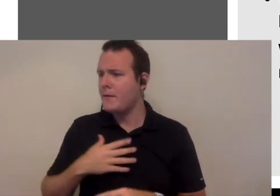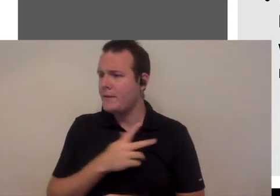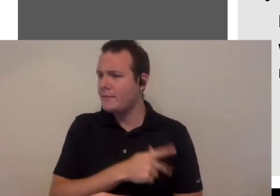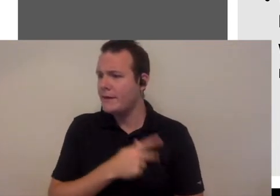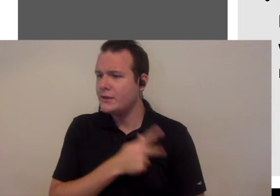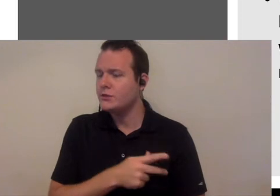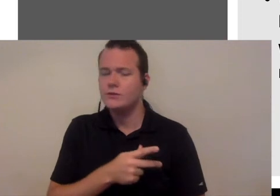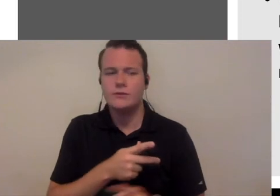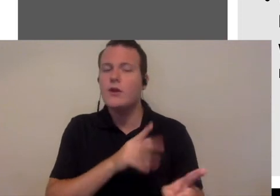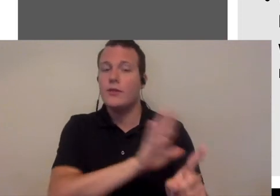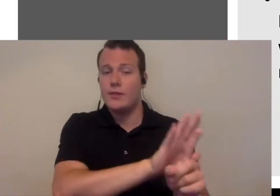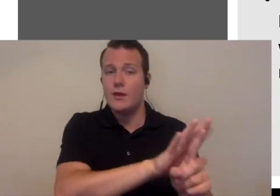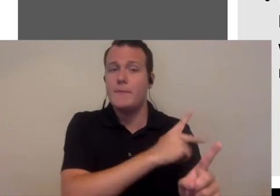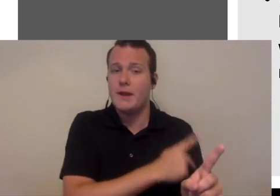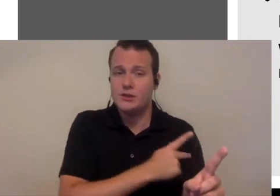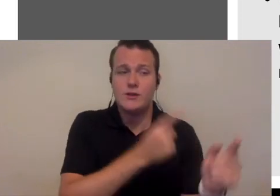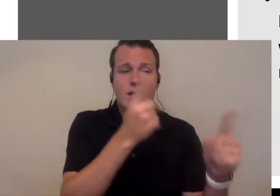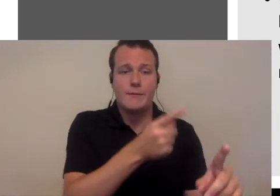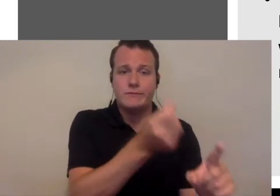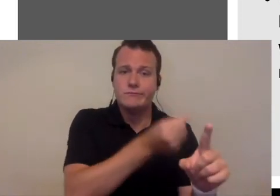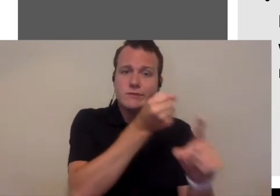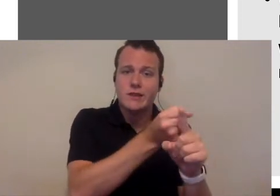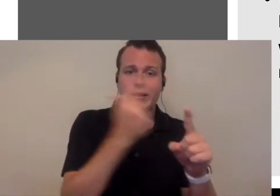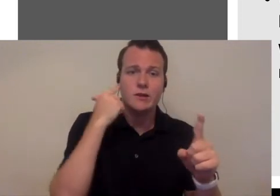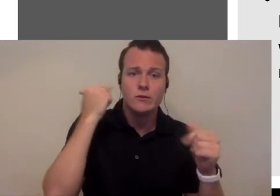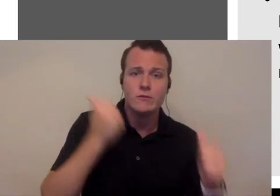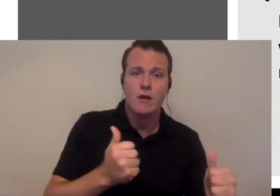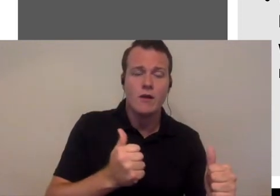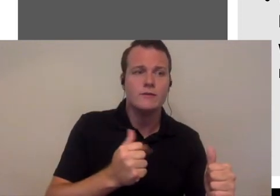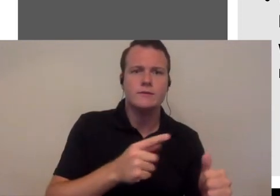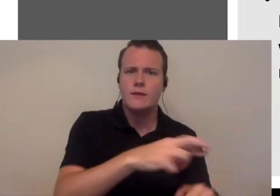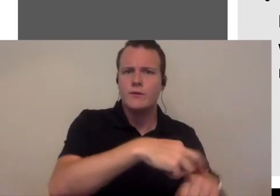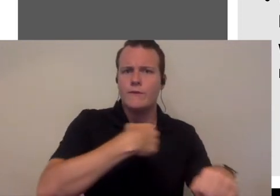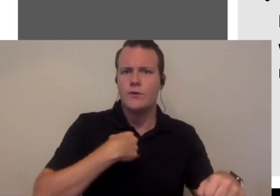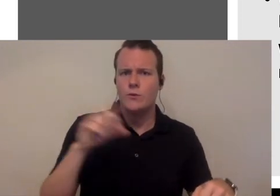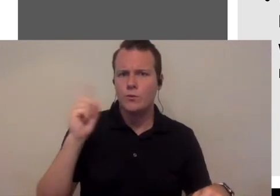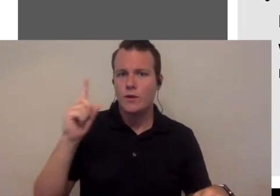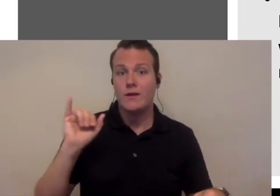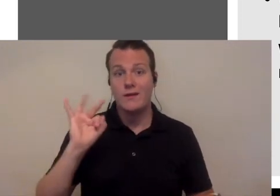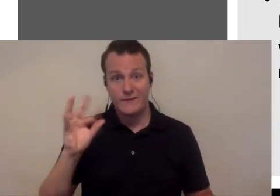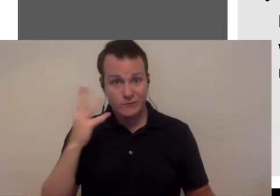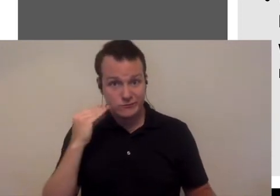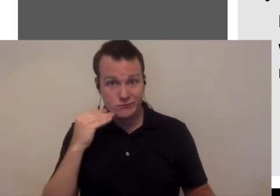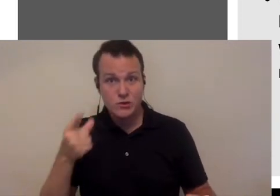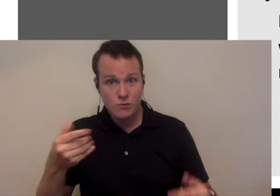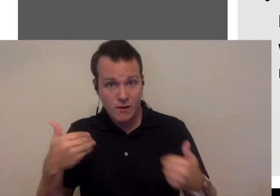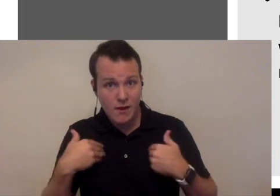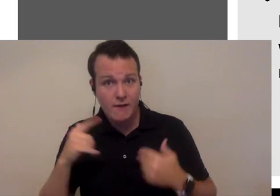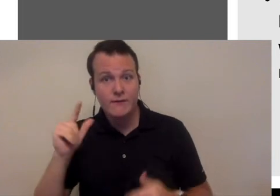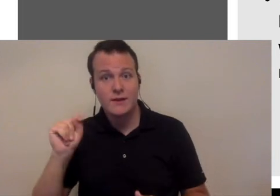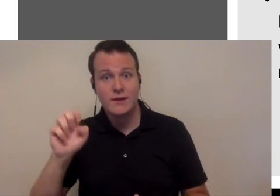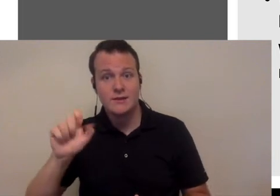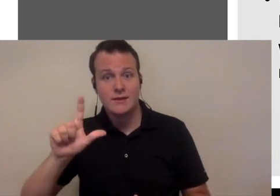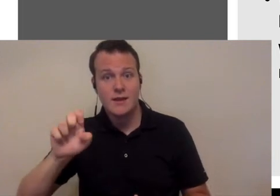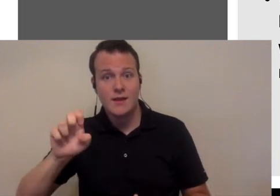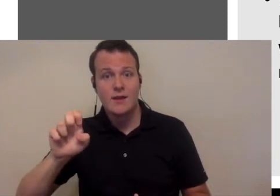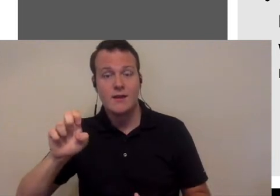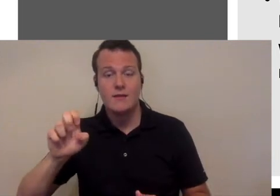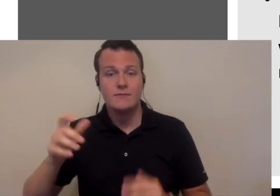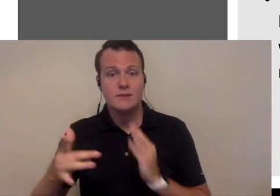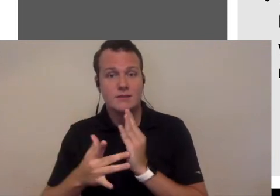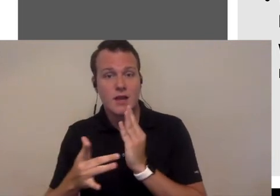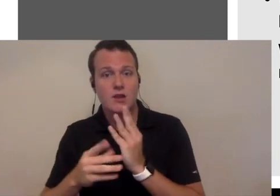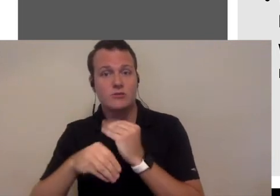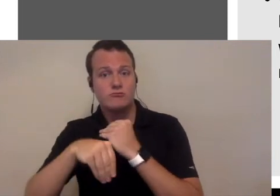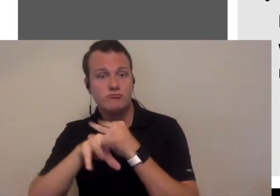that person? If you have teleaudiology, you can tell them, hey, I can help you there.